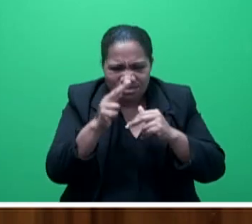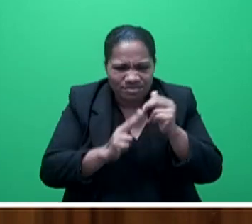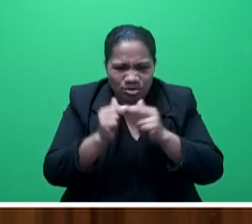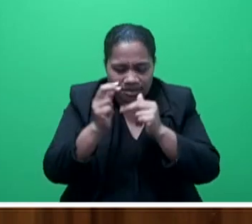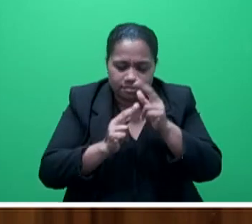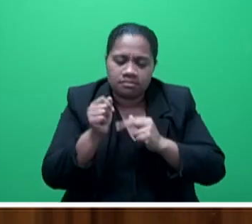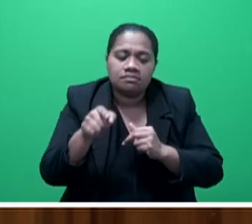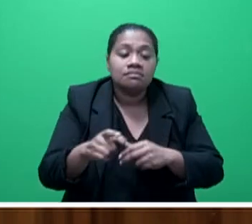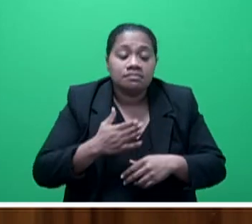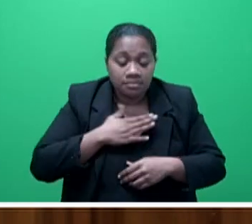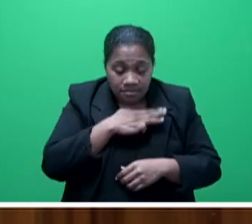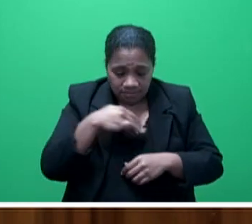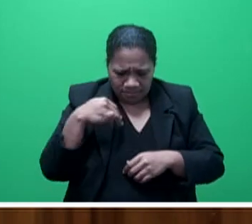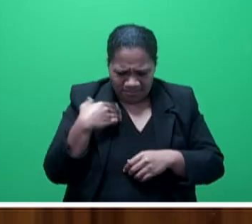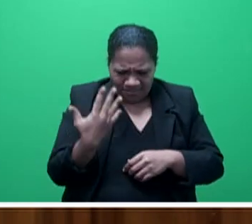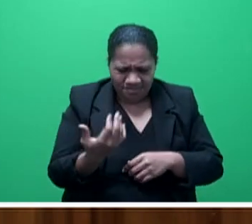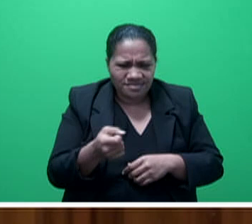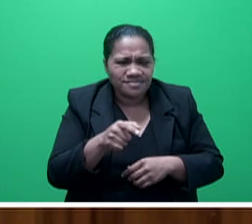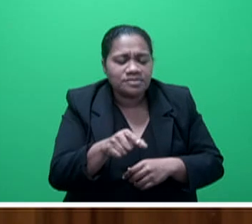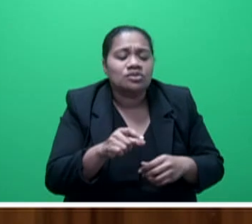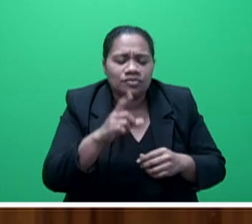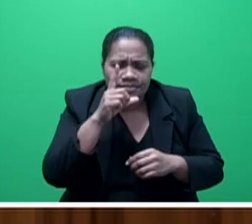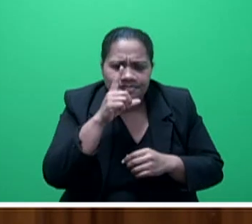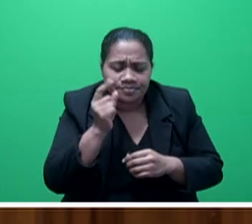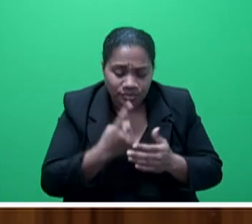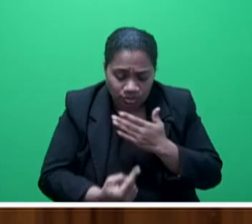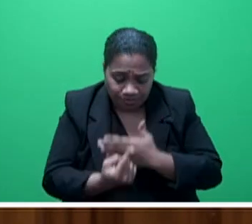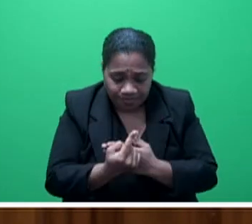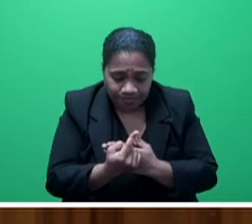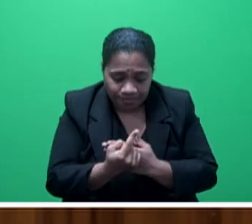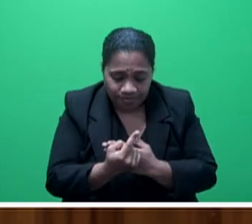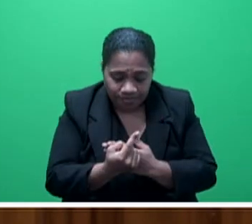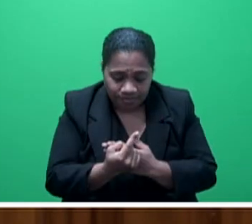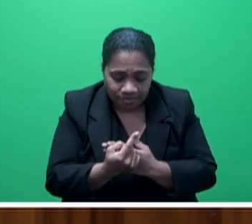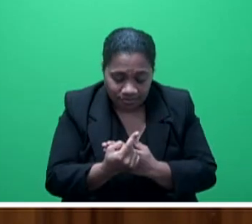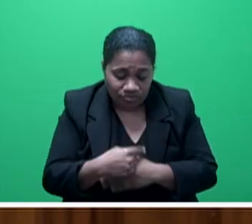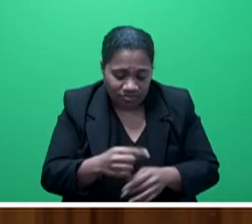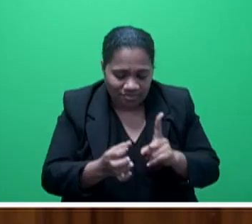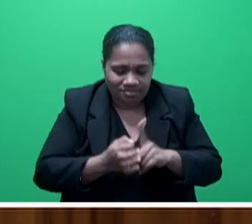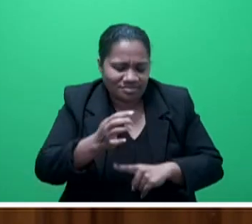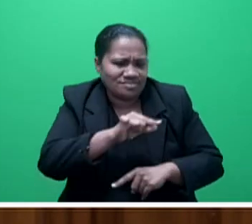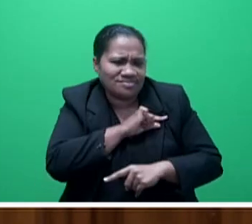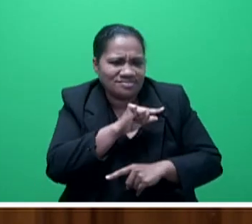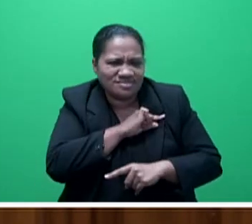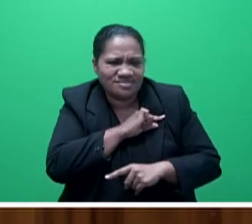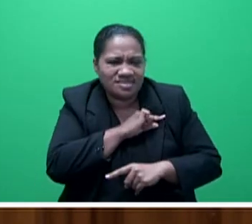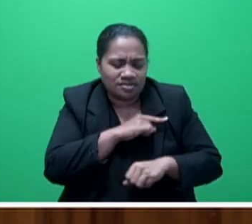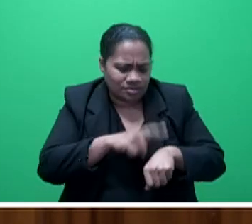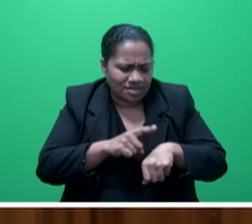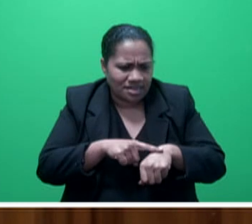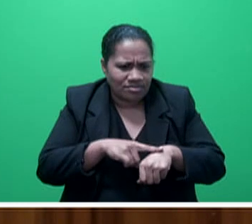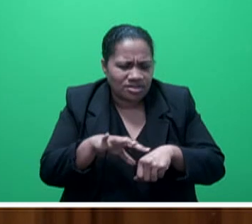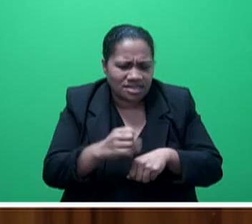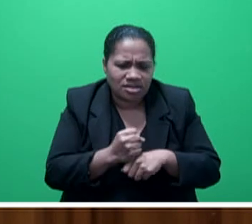building software that is necessary for efficient turnaround time to improve the quality and time taken to deliver, design, and